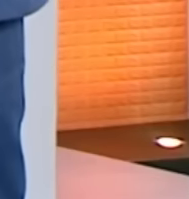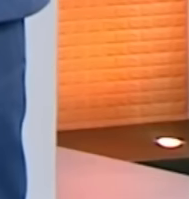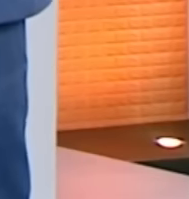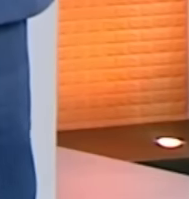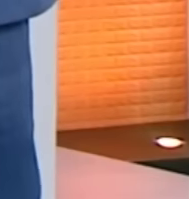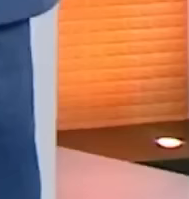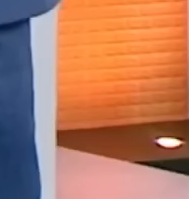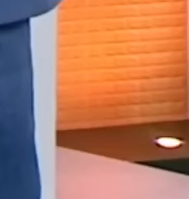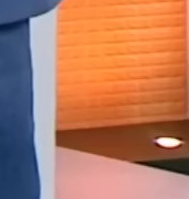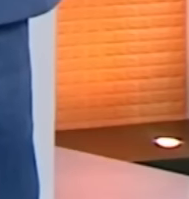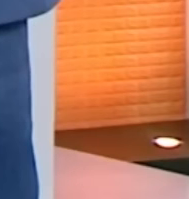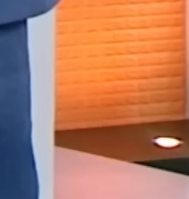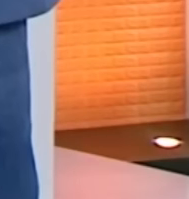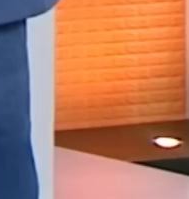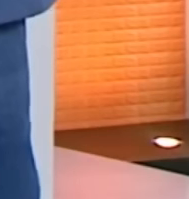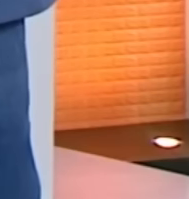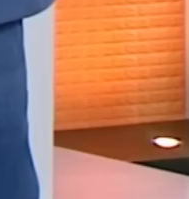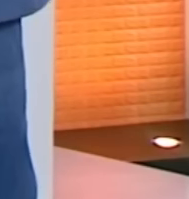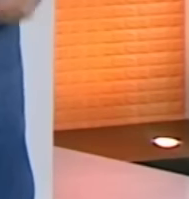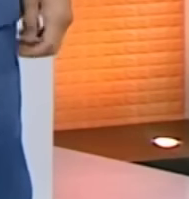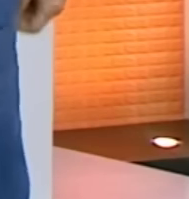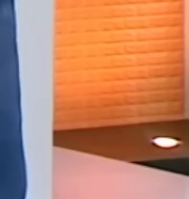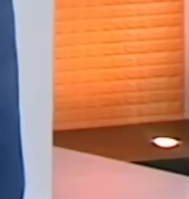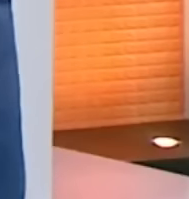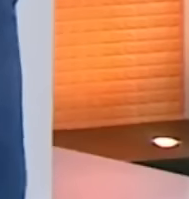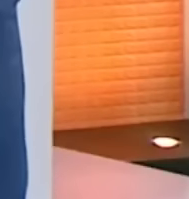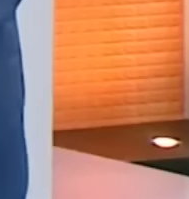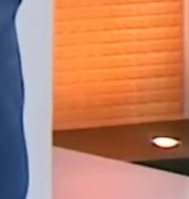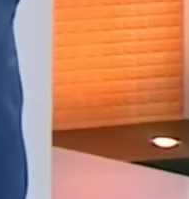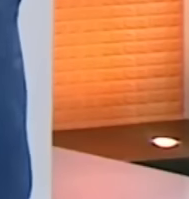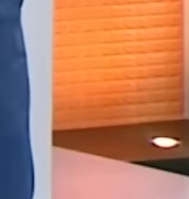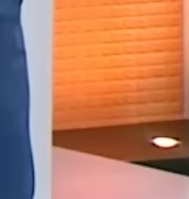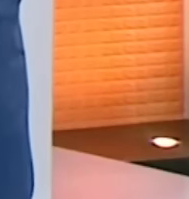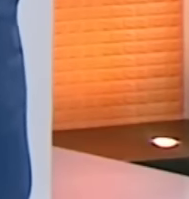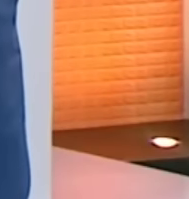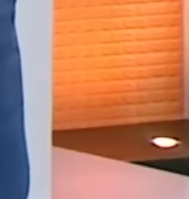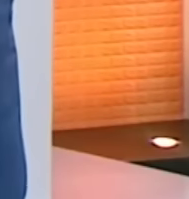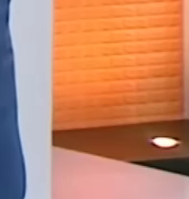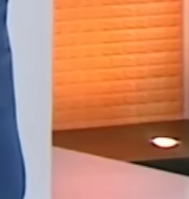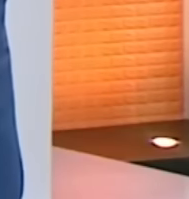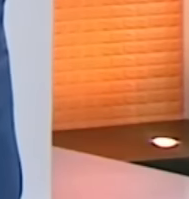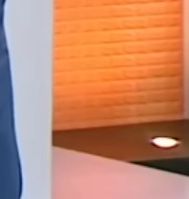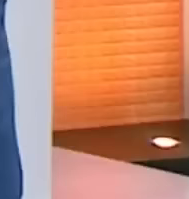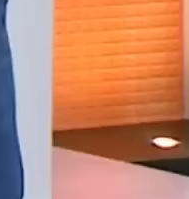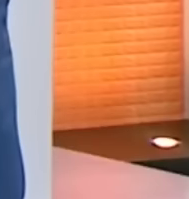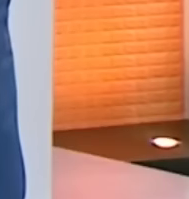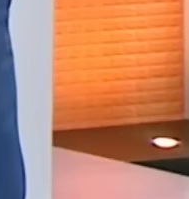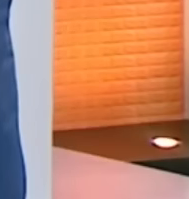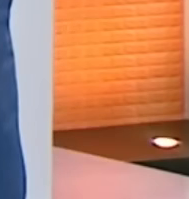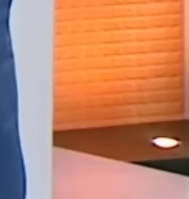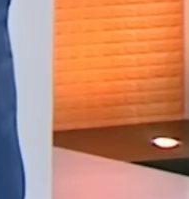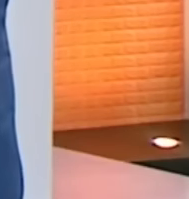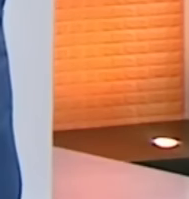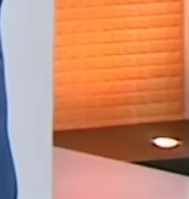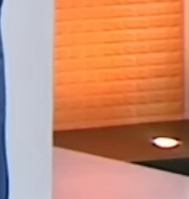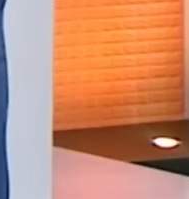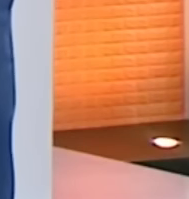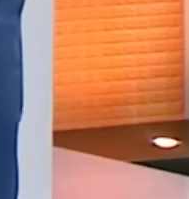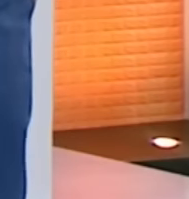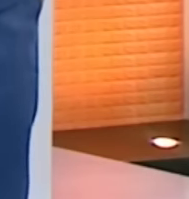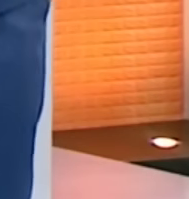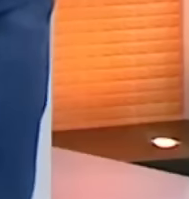balita. Mag-subscribe sa GMA Integrated News sa YouTube. Sa mga kapuso abroad, subaybayan nyo kami sa GMA Pinoy